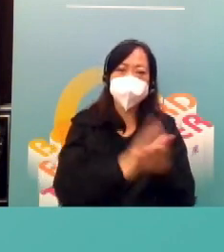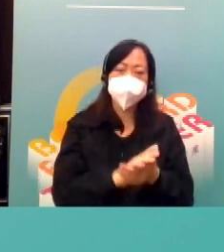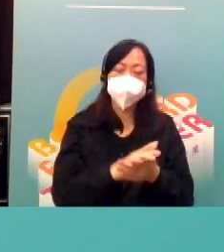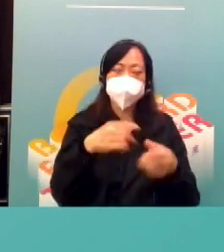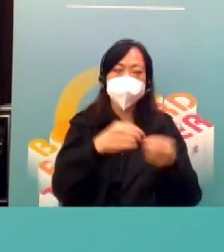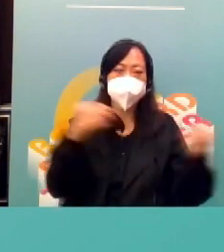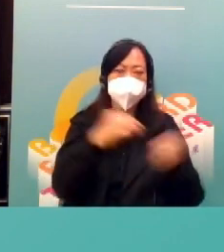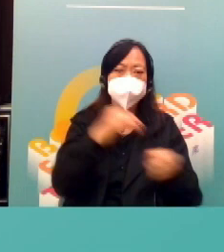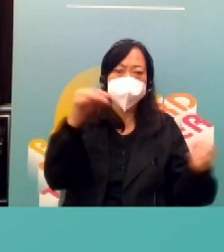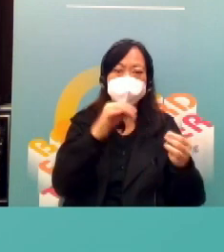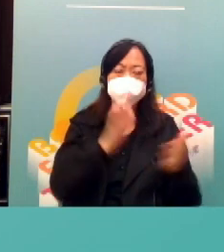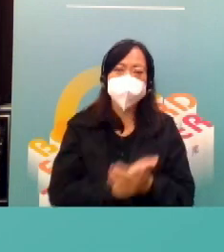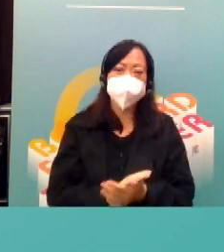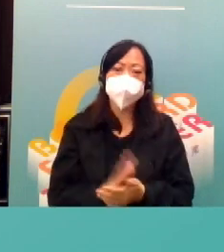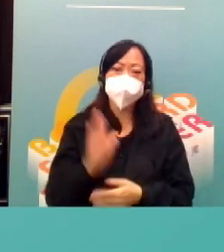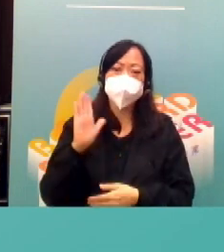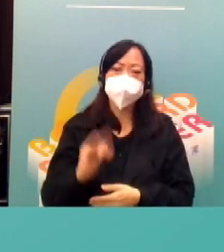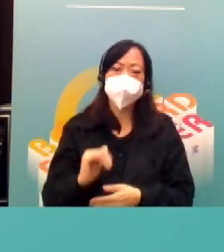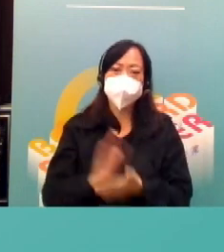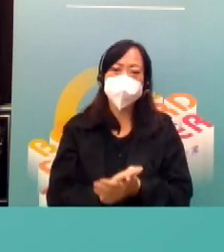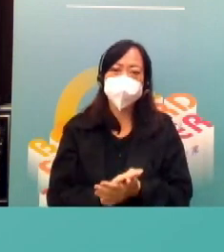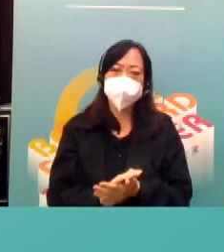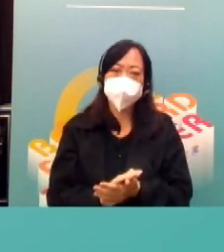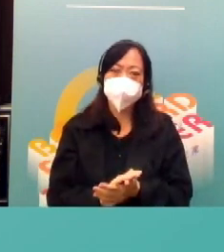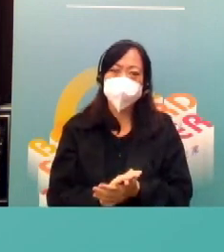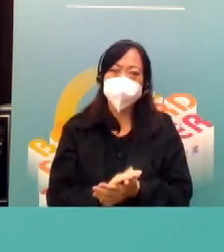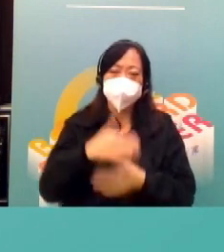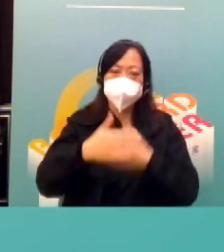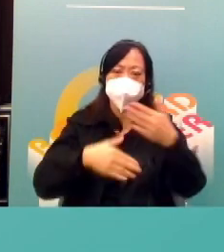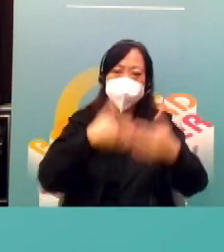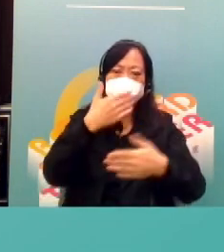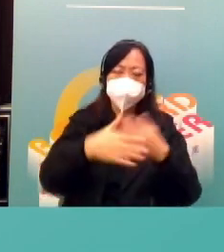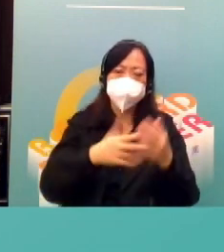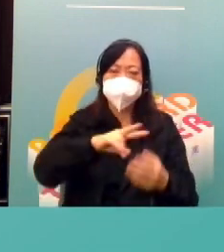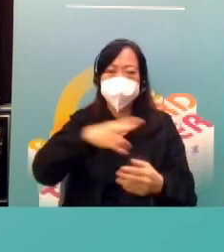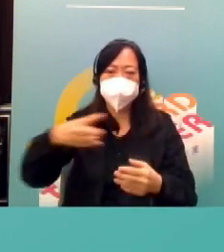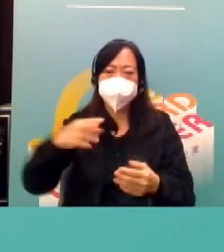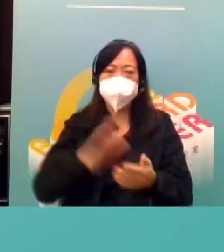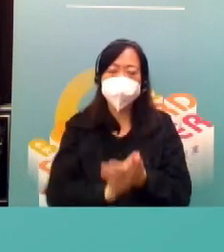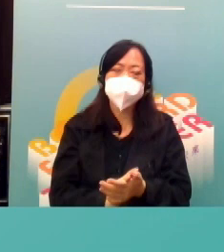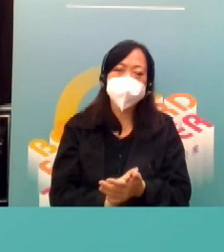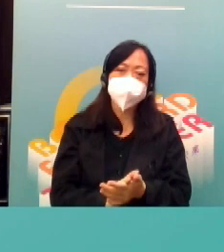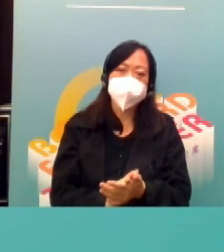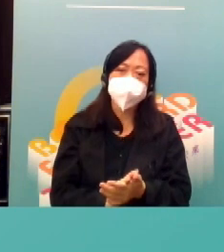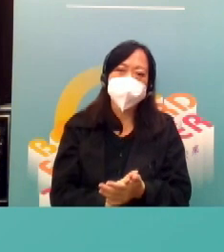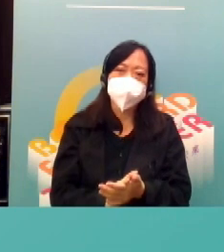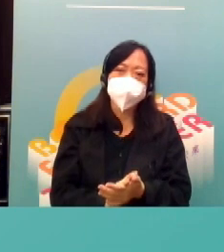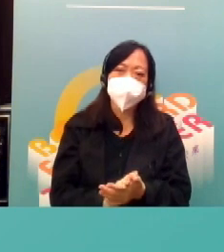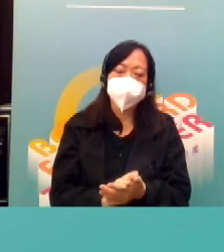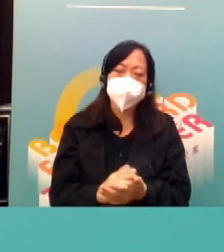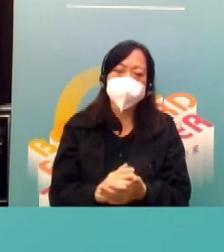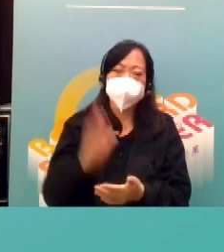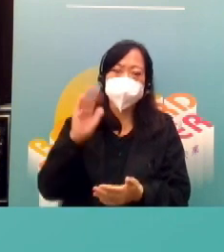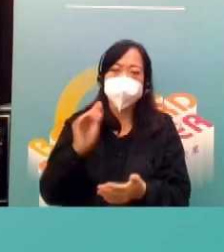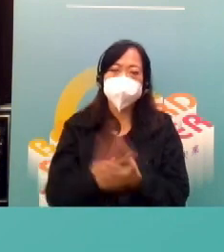to make changes along the way in order to achieve those outcomes that are being shared. And the nice thing about the